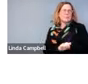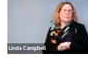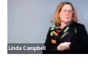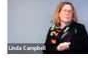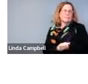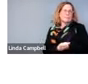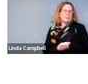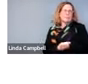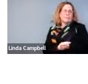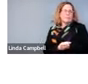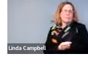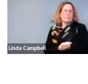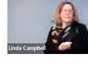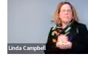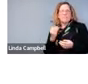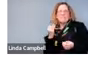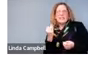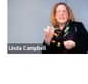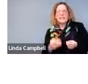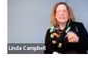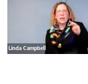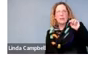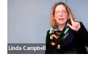Support organizations in your communities.